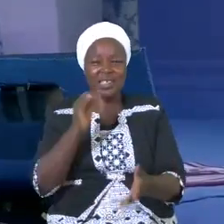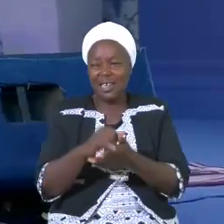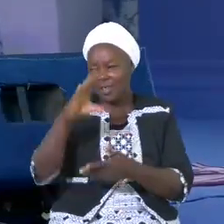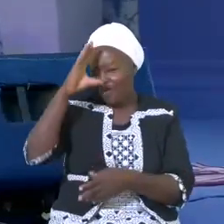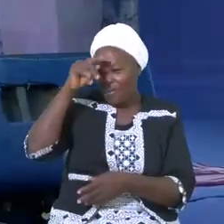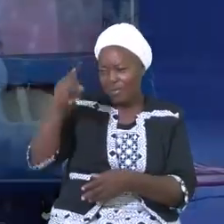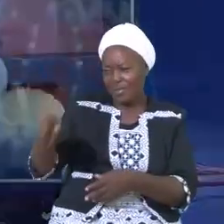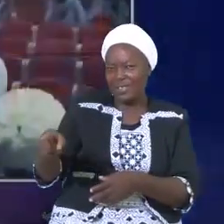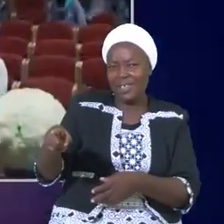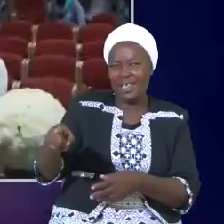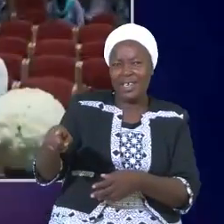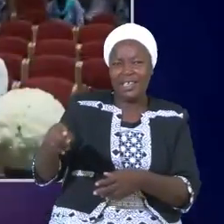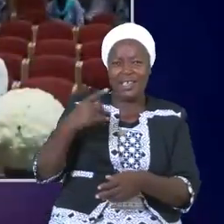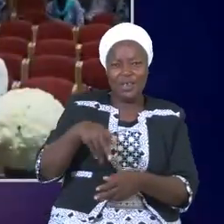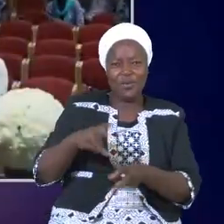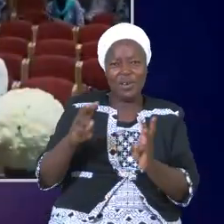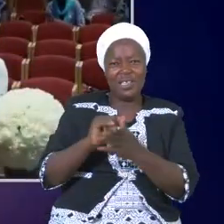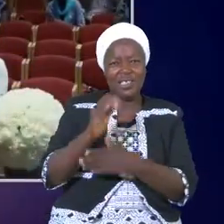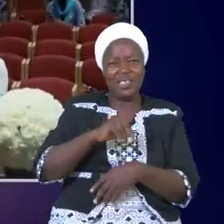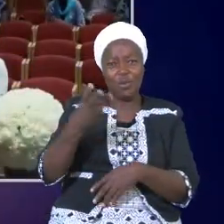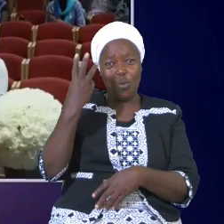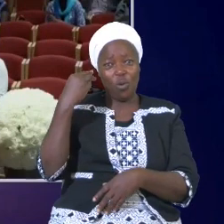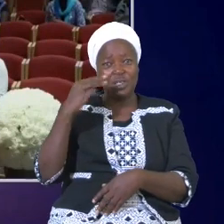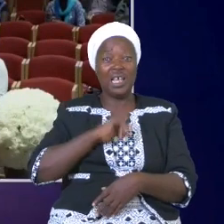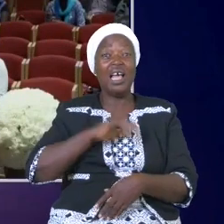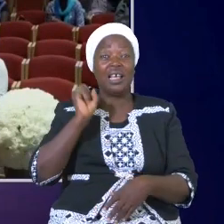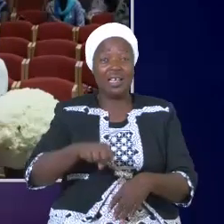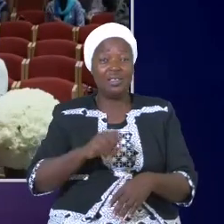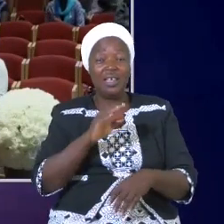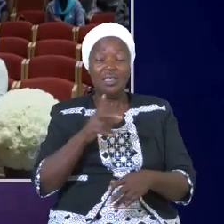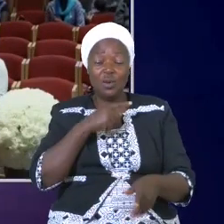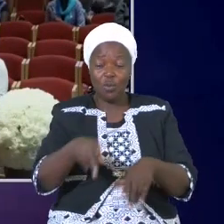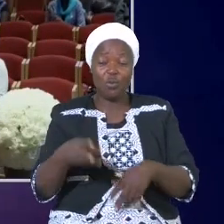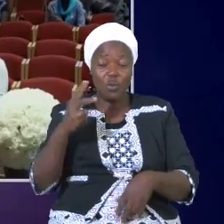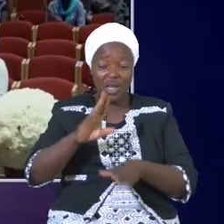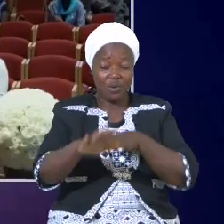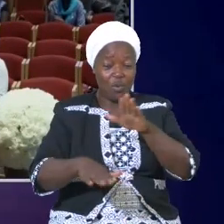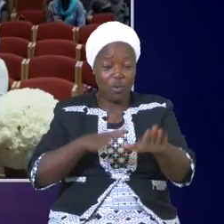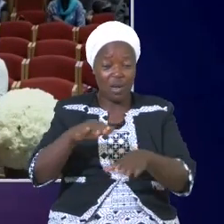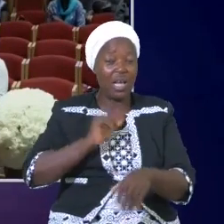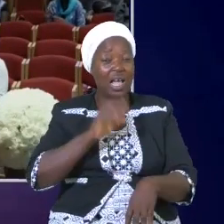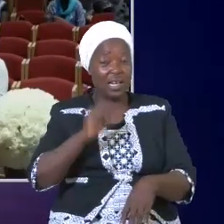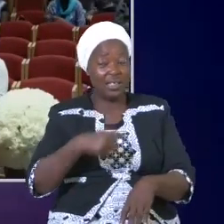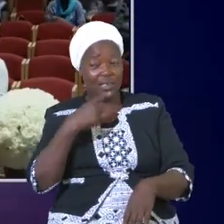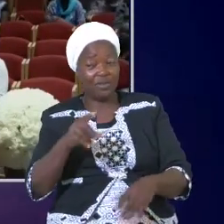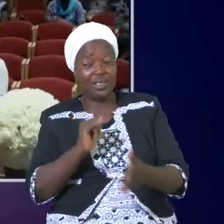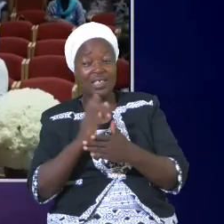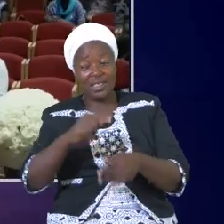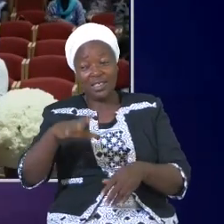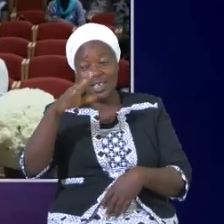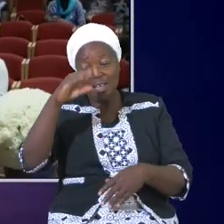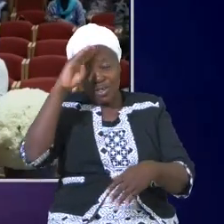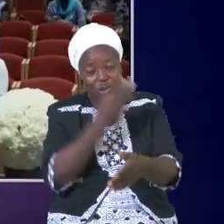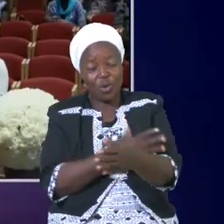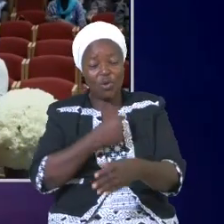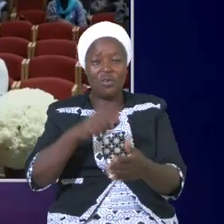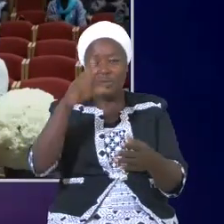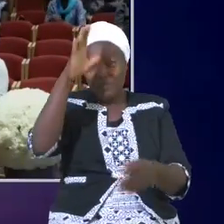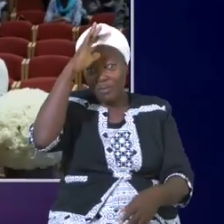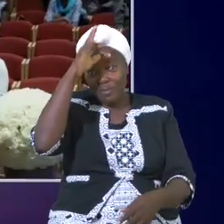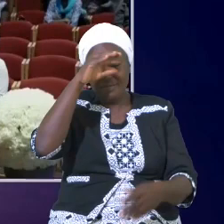the way he walks i can tell that the son of father so and so